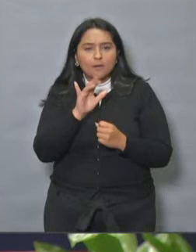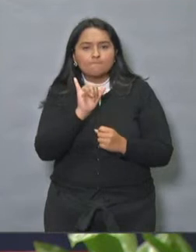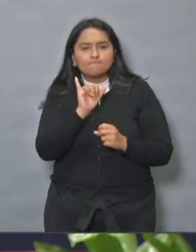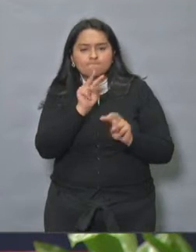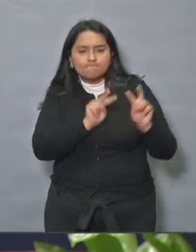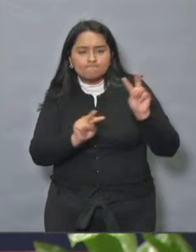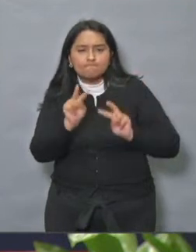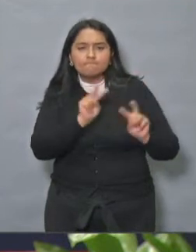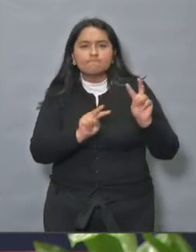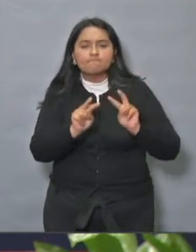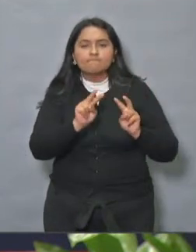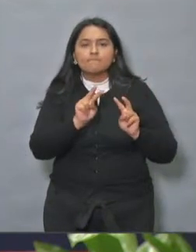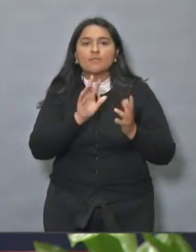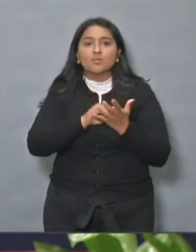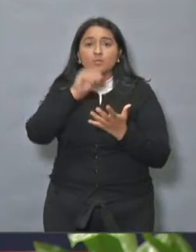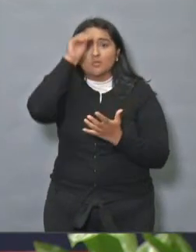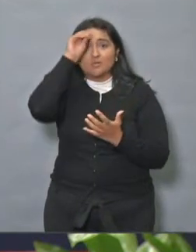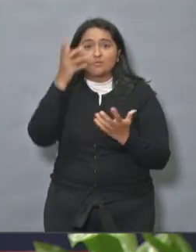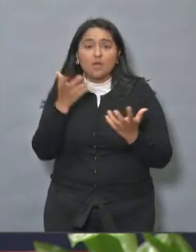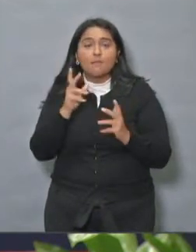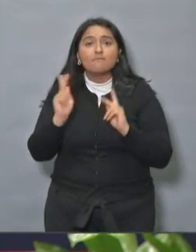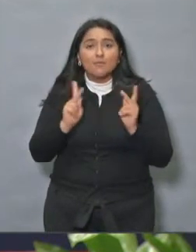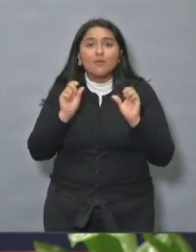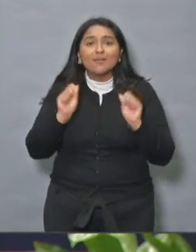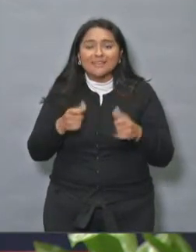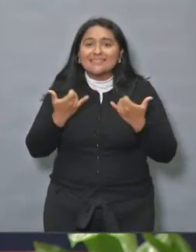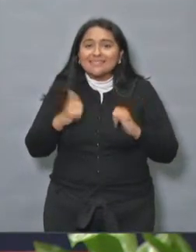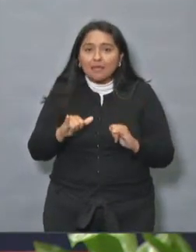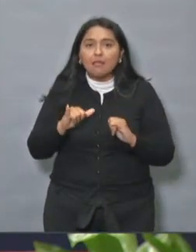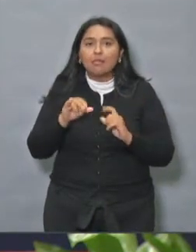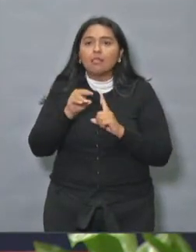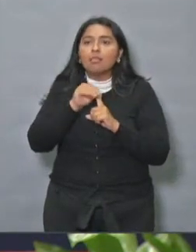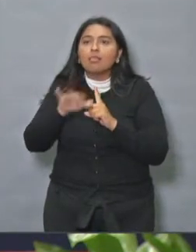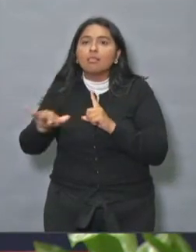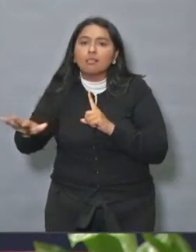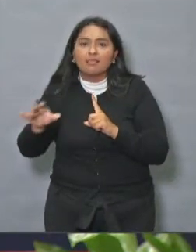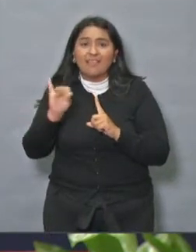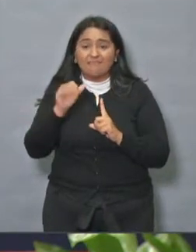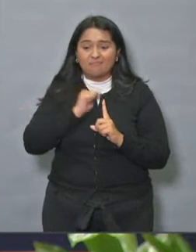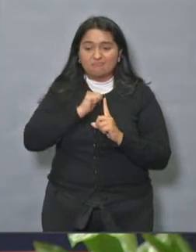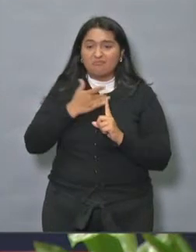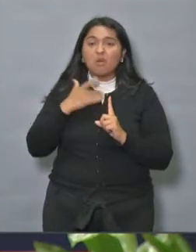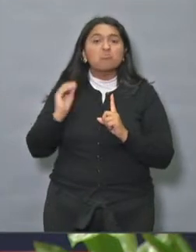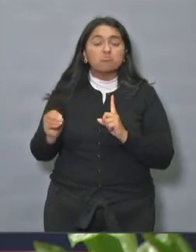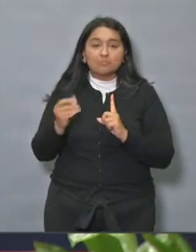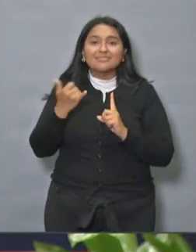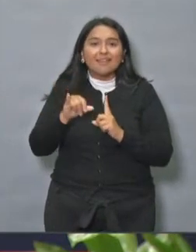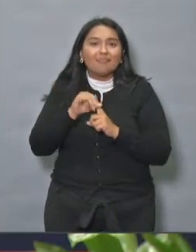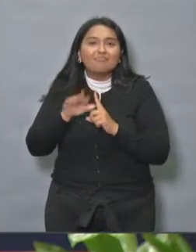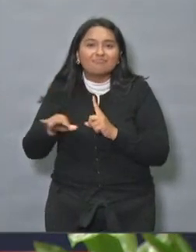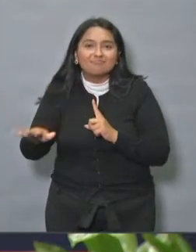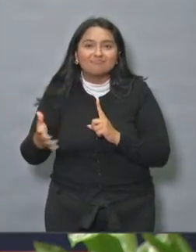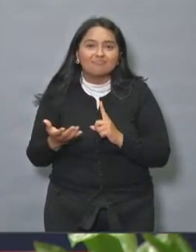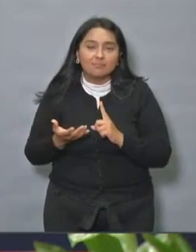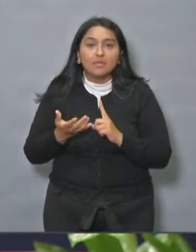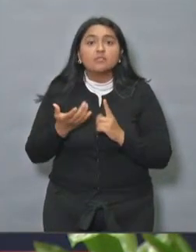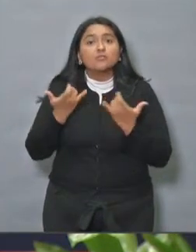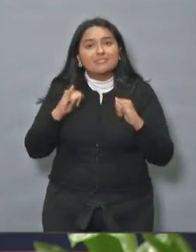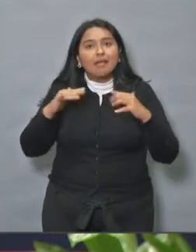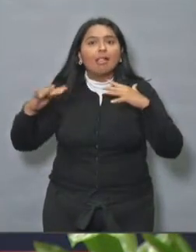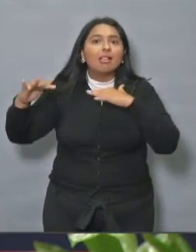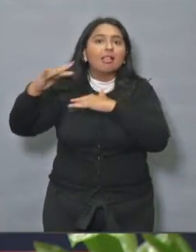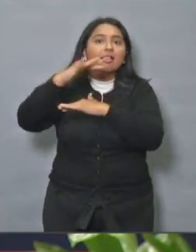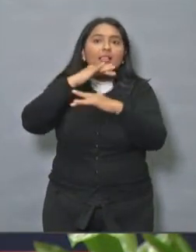this virus even if they don't have symptoms, and even if they have only mild symptoms. It's lurking even though we can't see